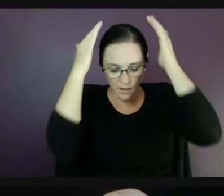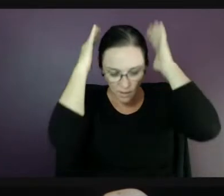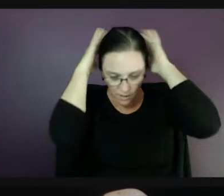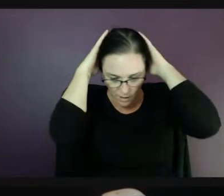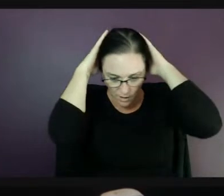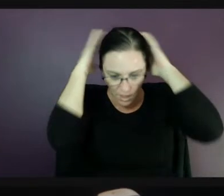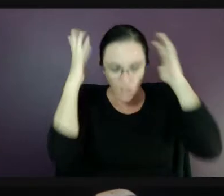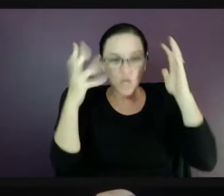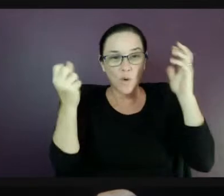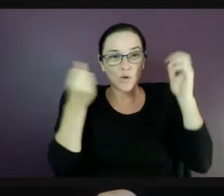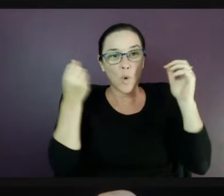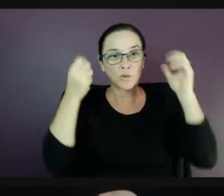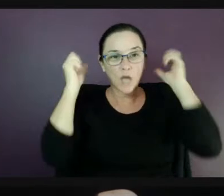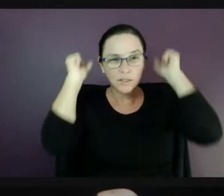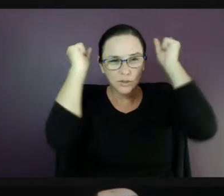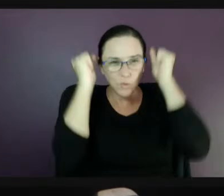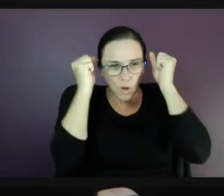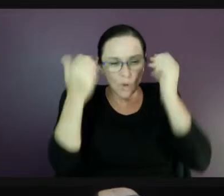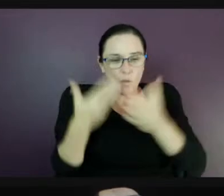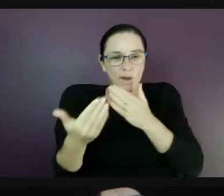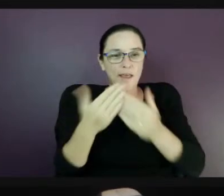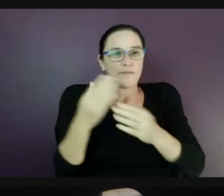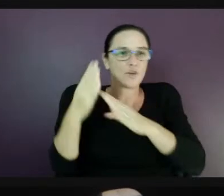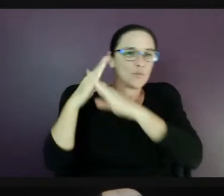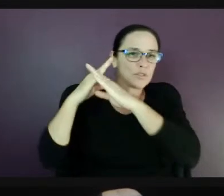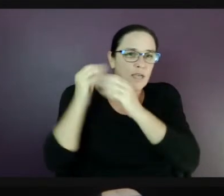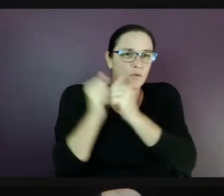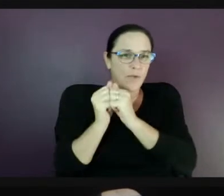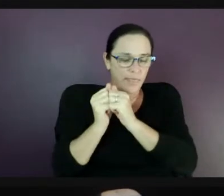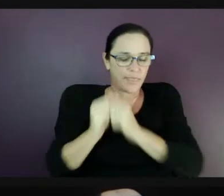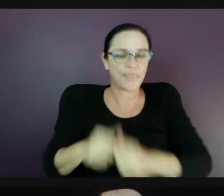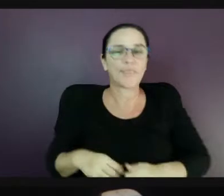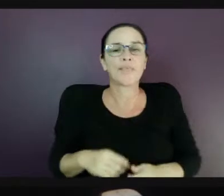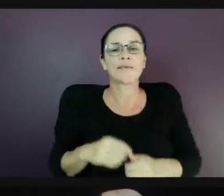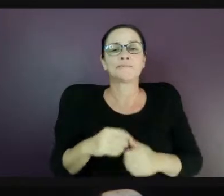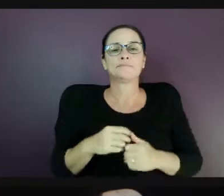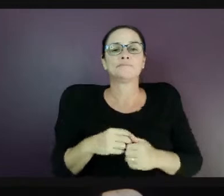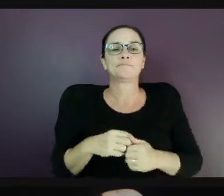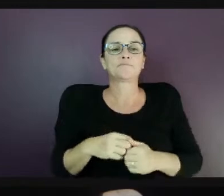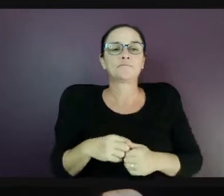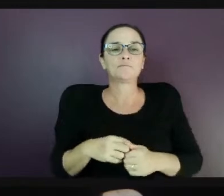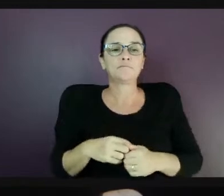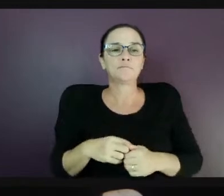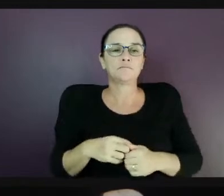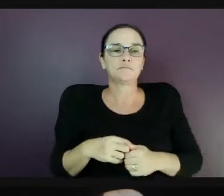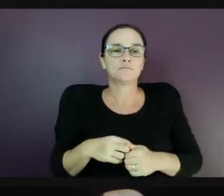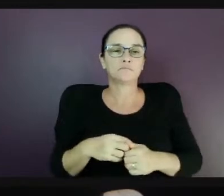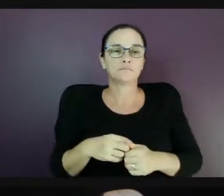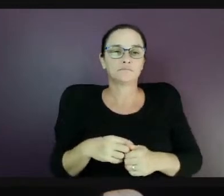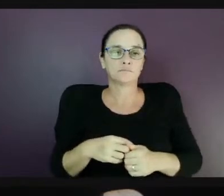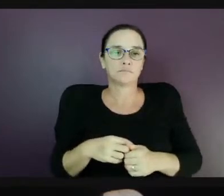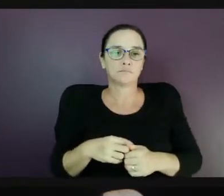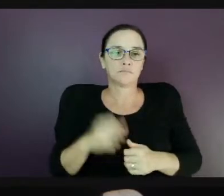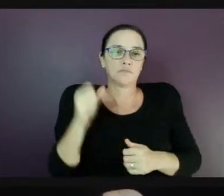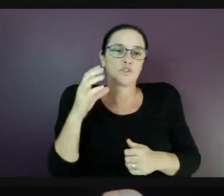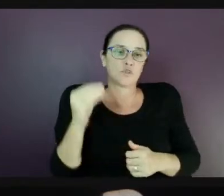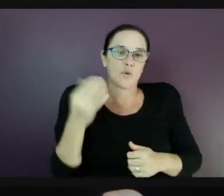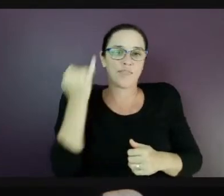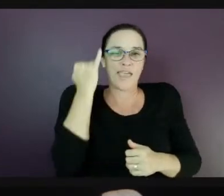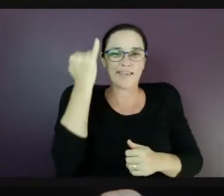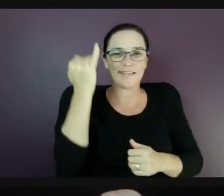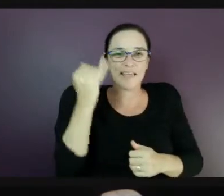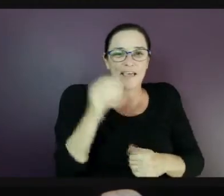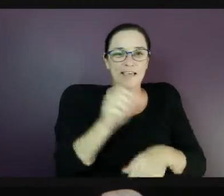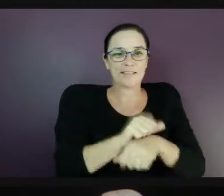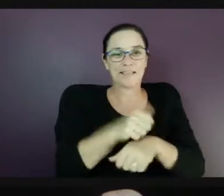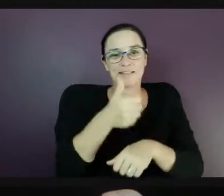doesn't get shaken off top of your head and something still falls on your head. Basically, that's what it comes down to there. So the idea is that 10:19